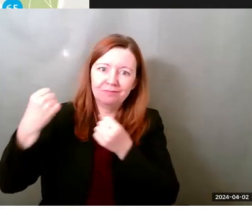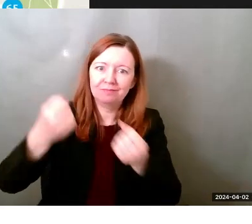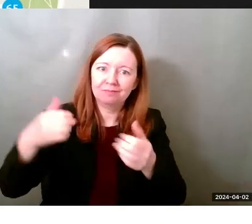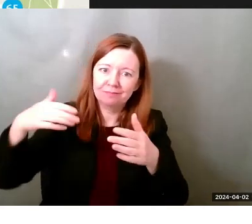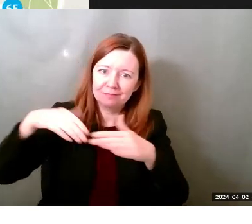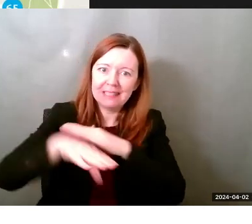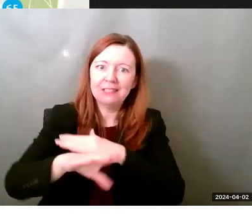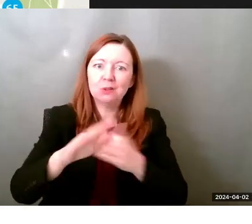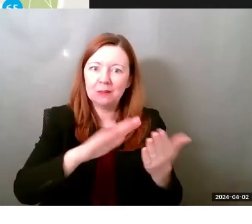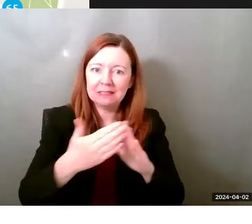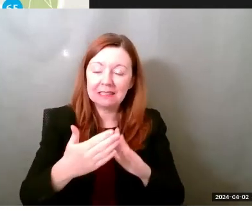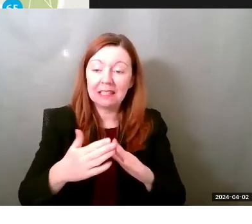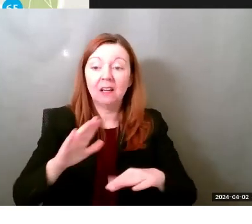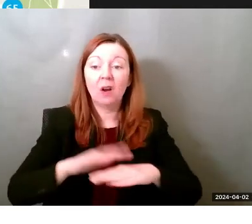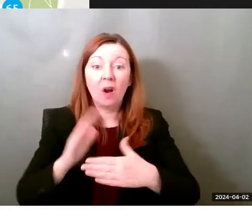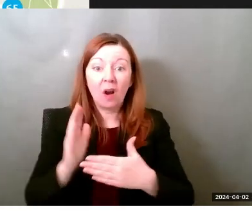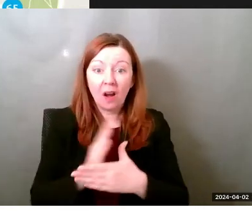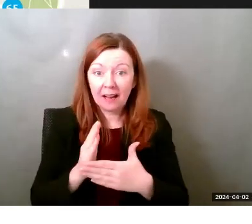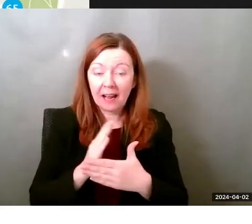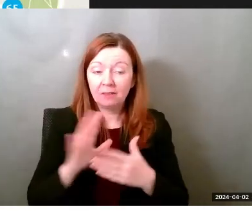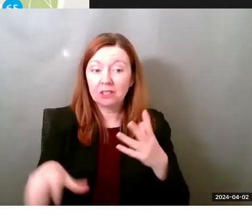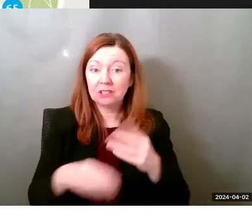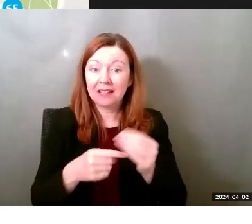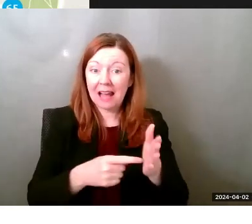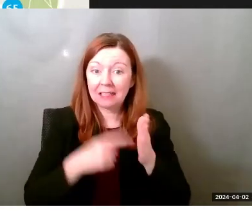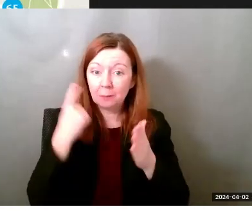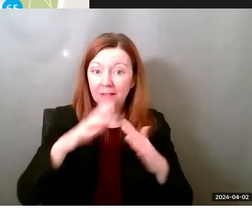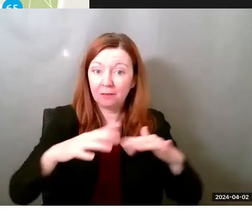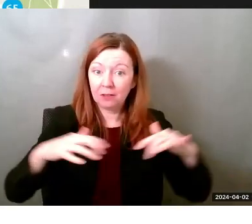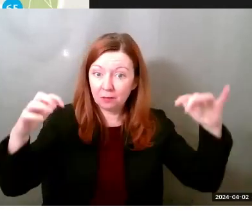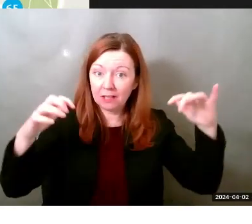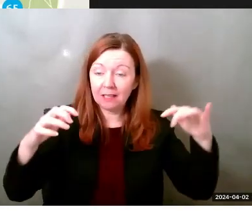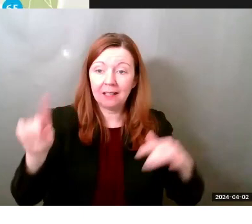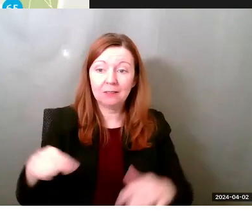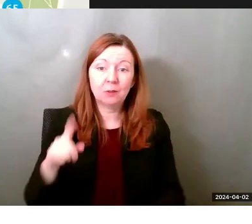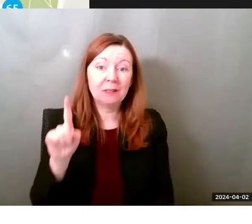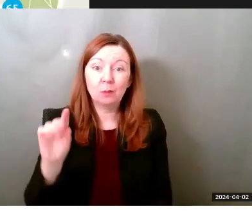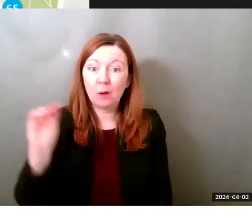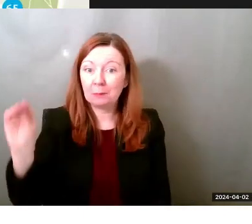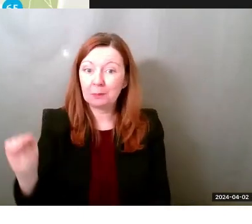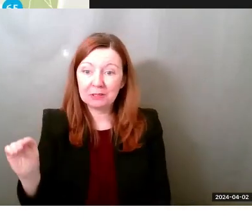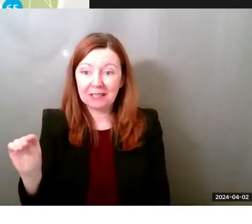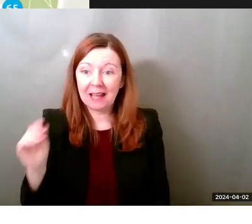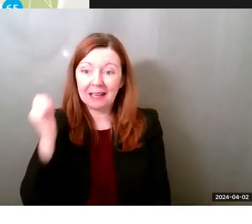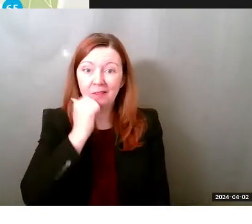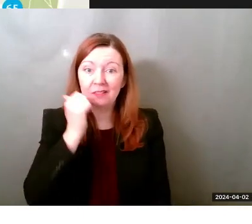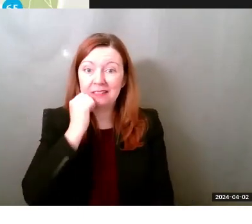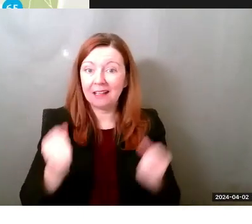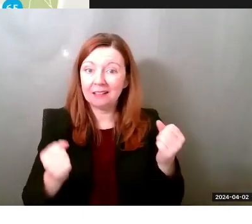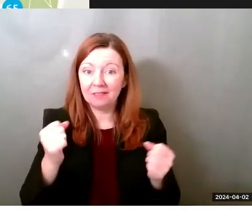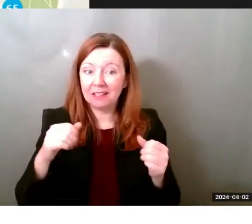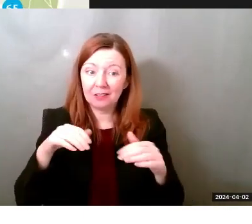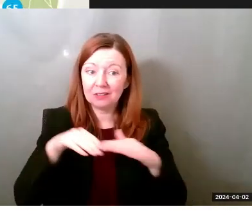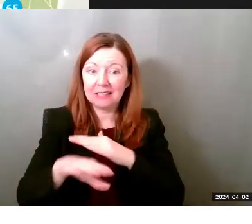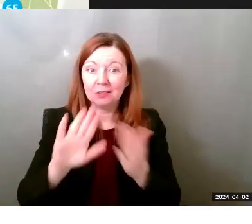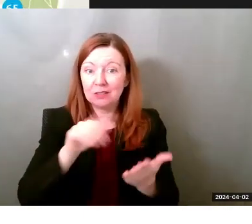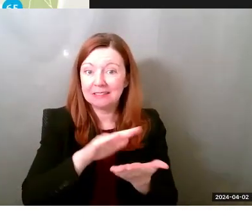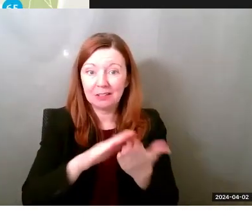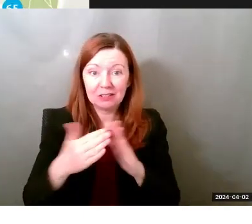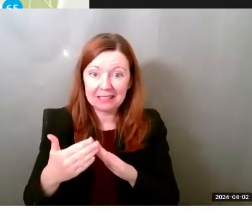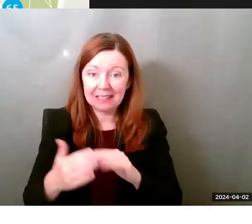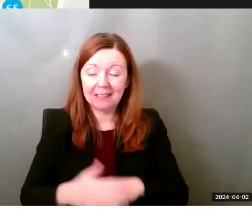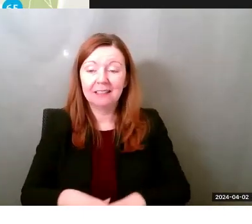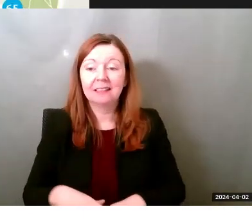on average, the added demand for the arena would be only 1% of the daily vehicles entering Center City.